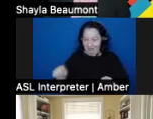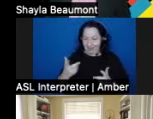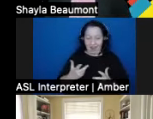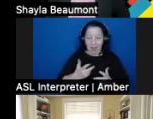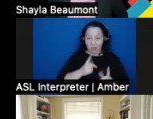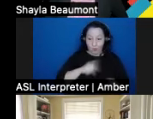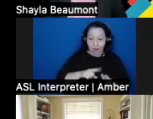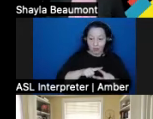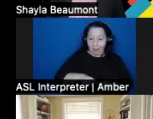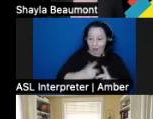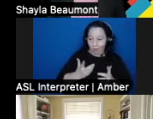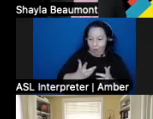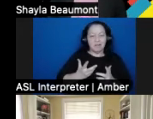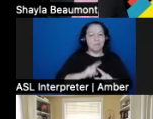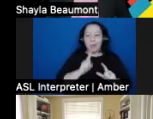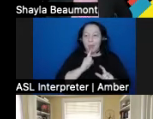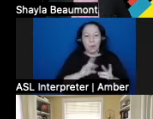so like intertwined, right?